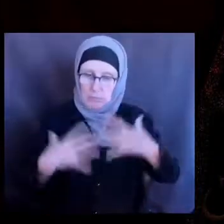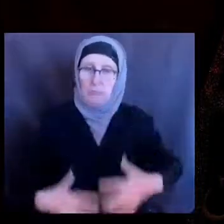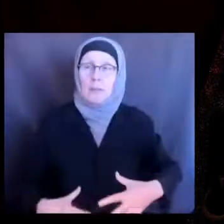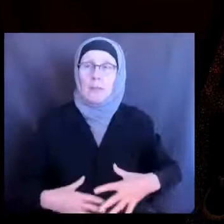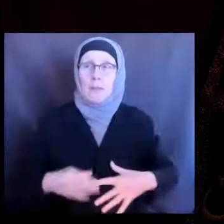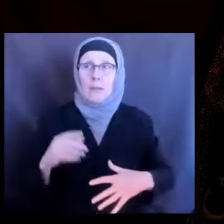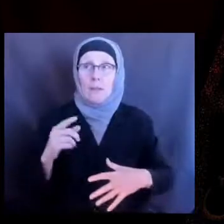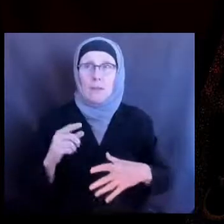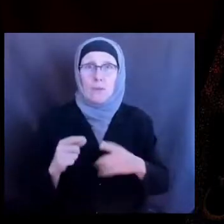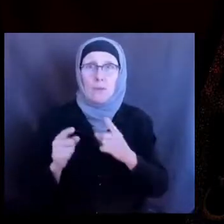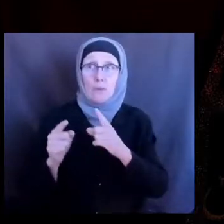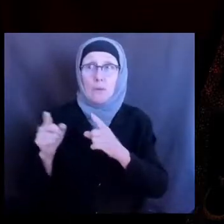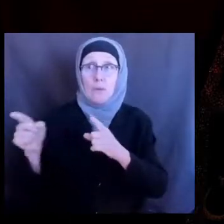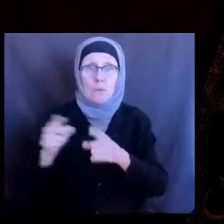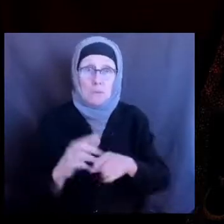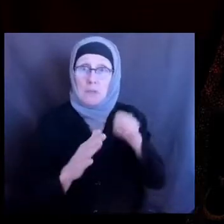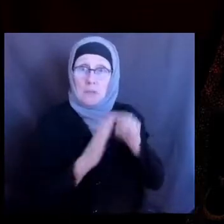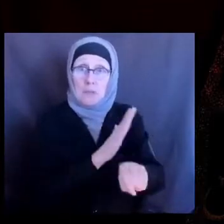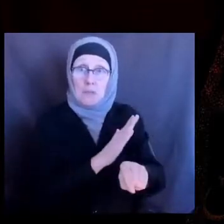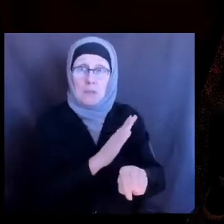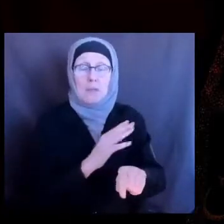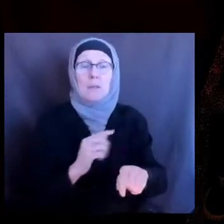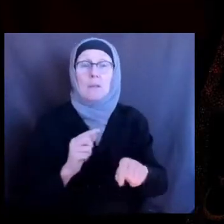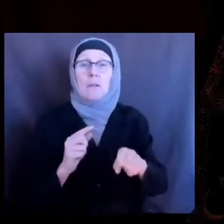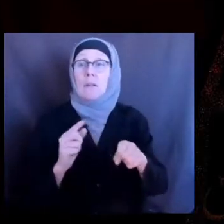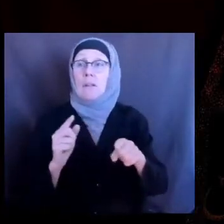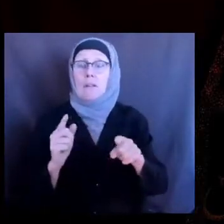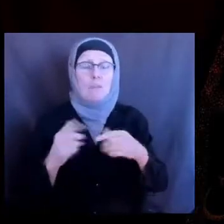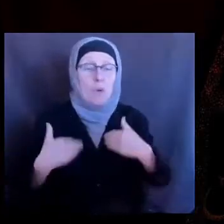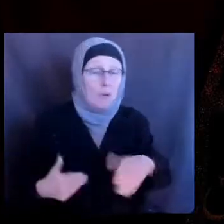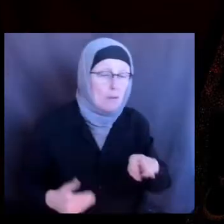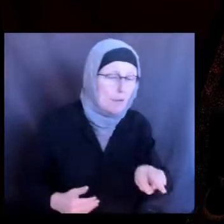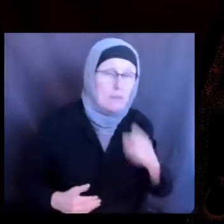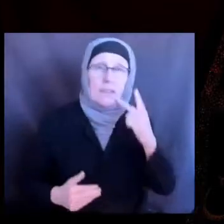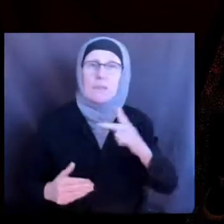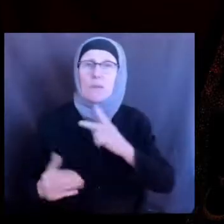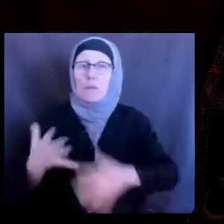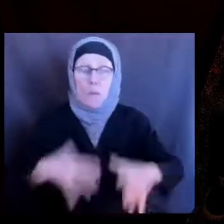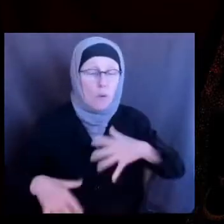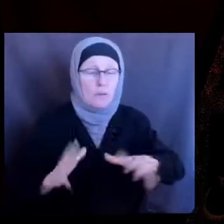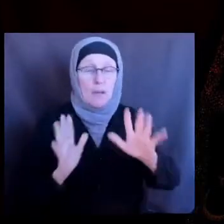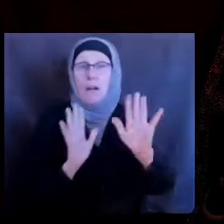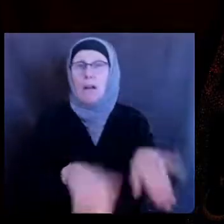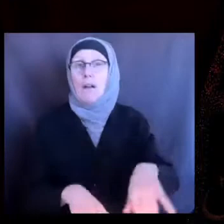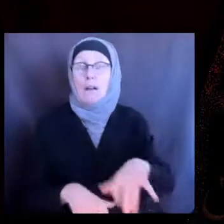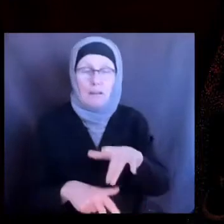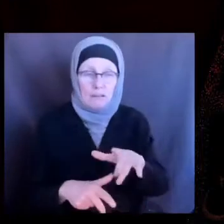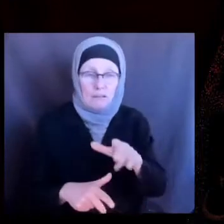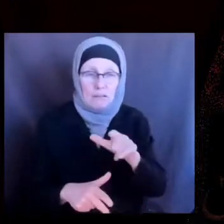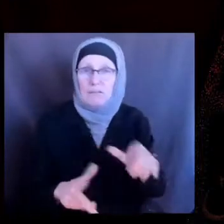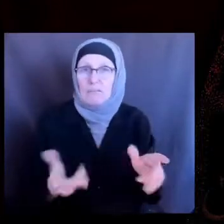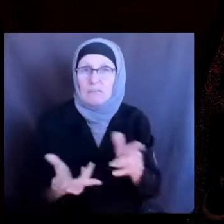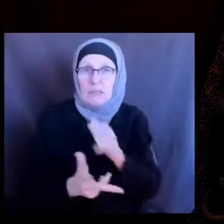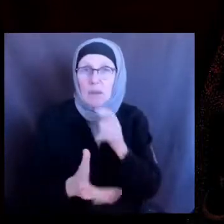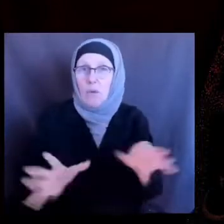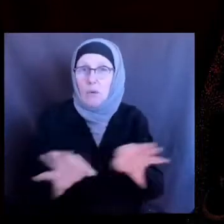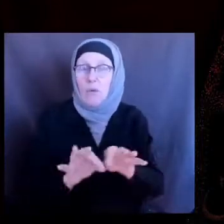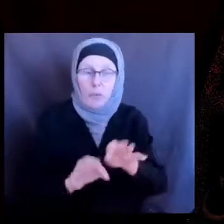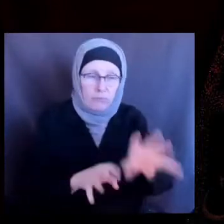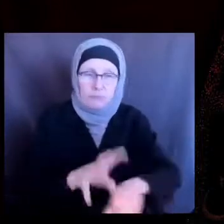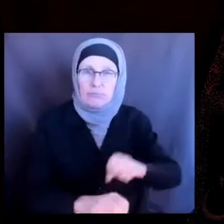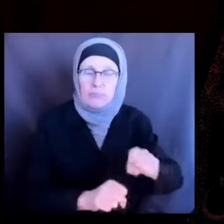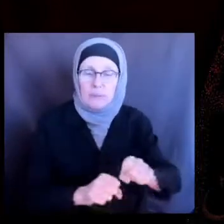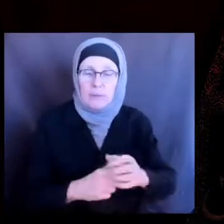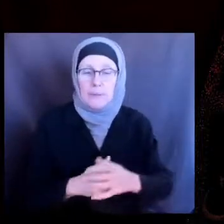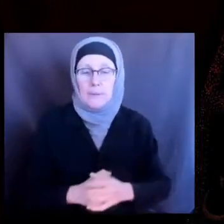Imam Hussain alayhi salam, during his last moments, you know, this is the concept of haya and decency in Ahlul